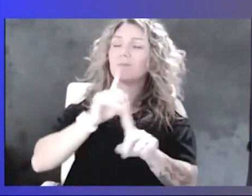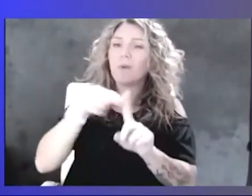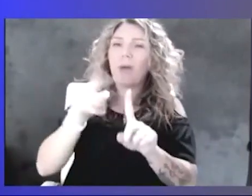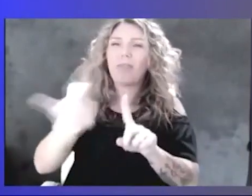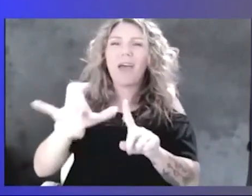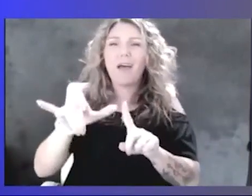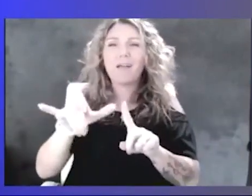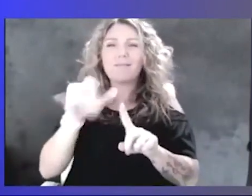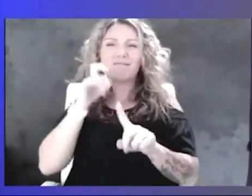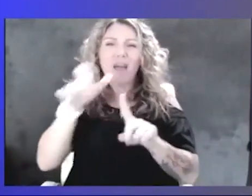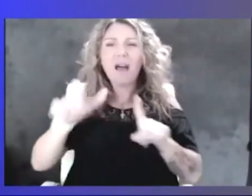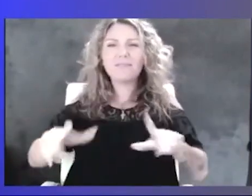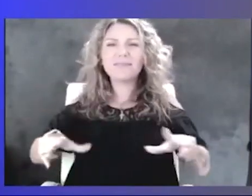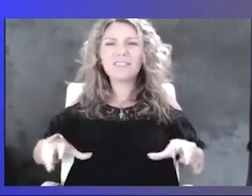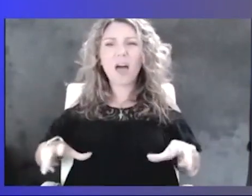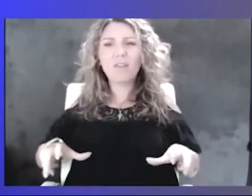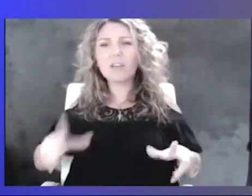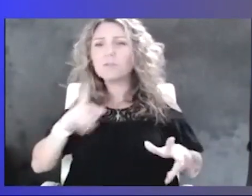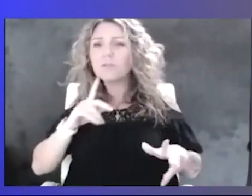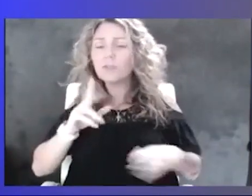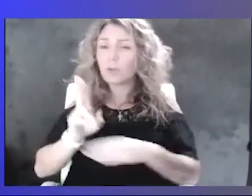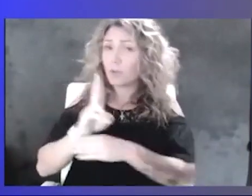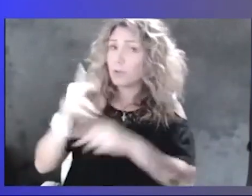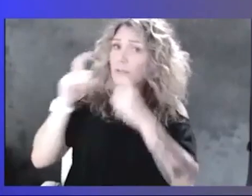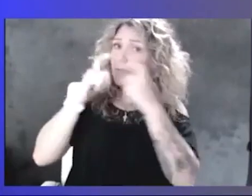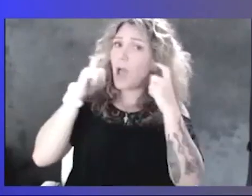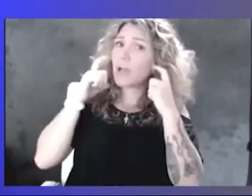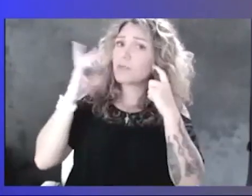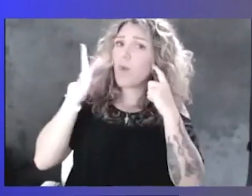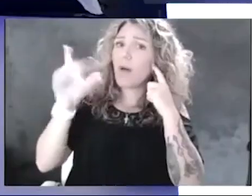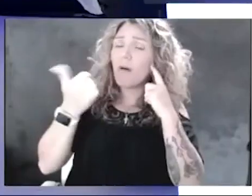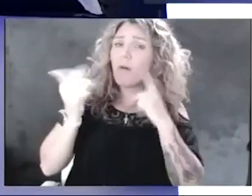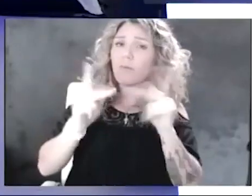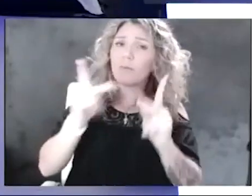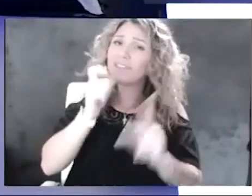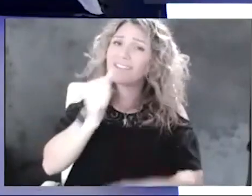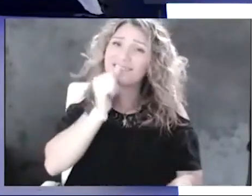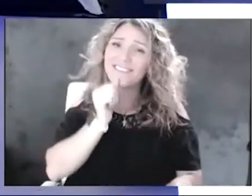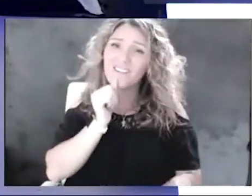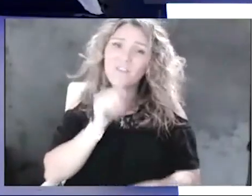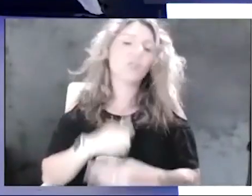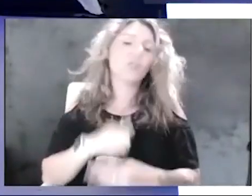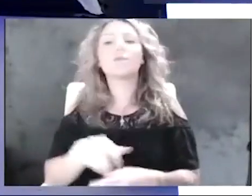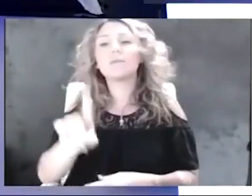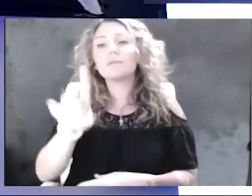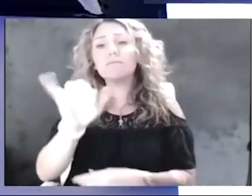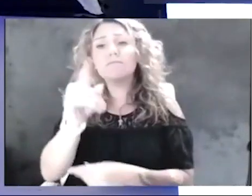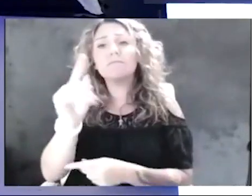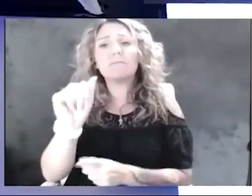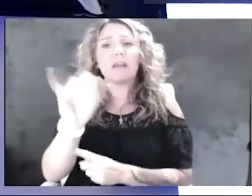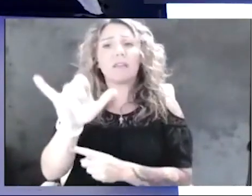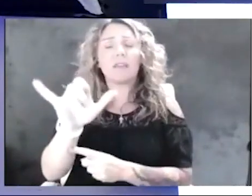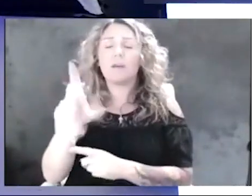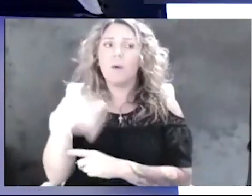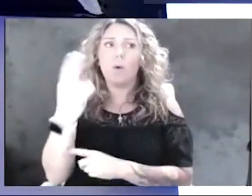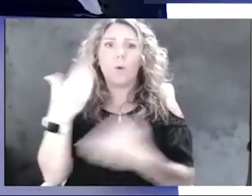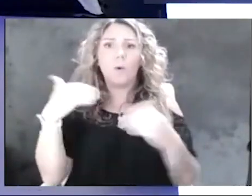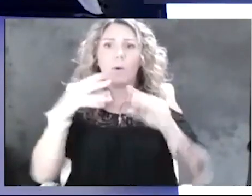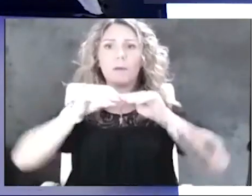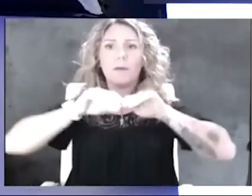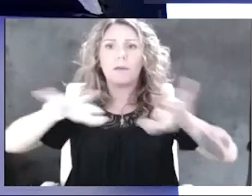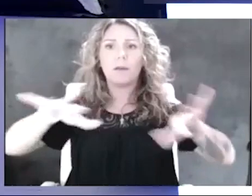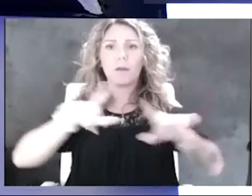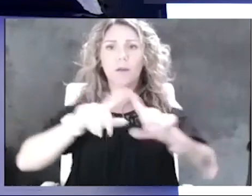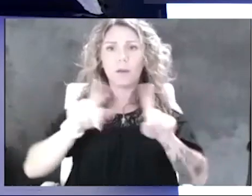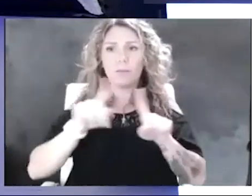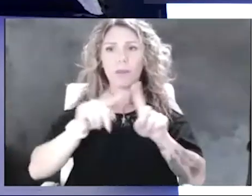wearing a mask so that other people don't have to suffer. Yeah, so Delta variant is highly contagious, but it doesn't leap tall buildings in a